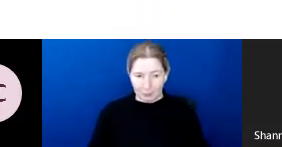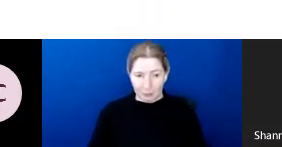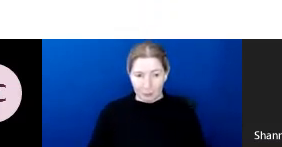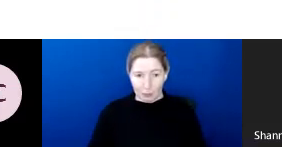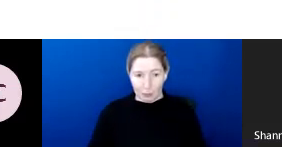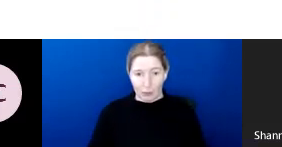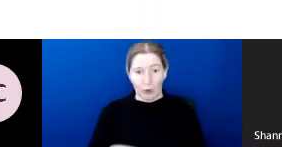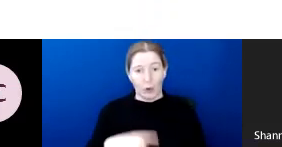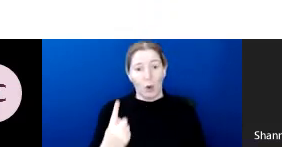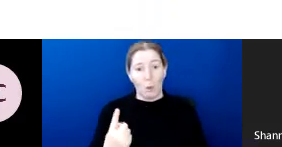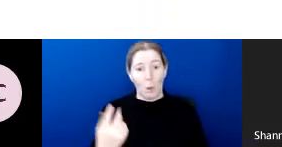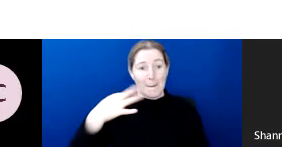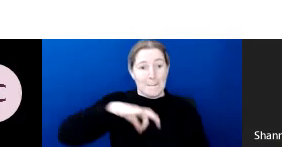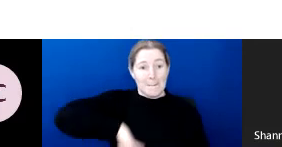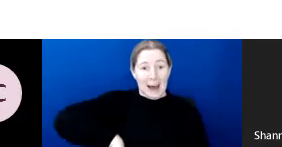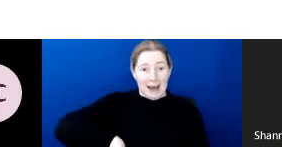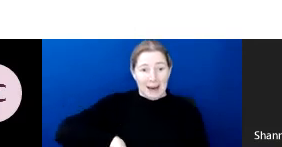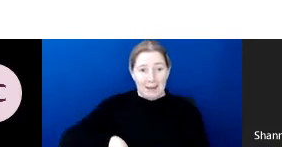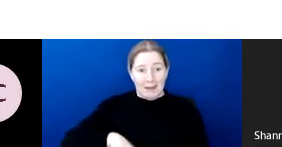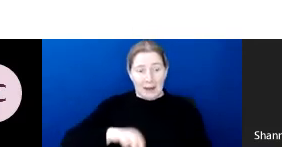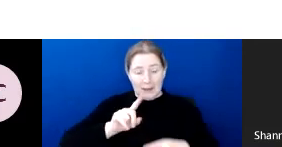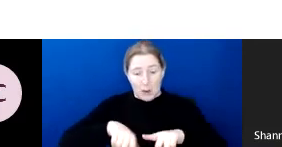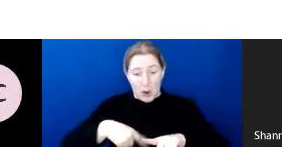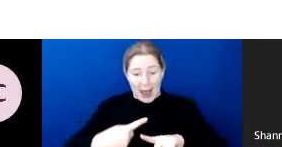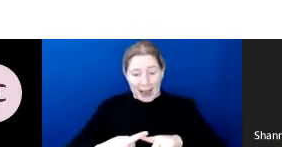So what are the benefits with expense